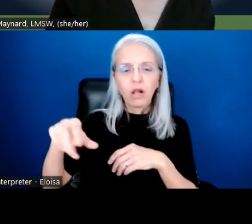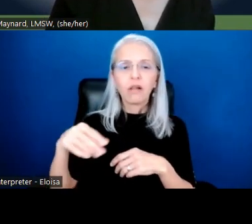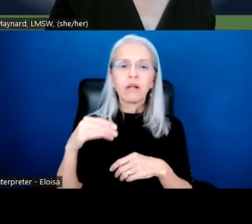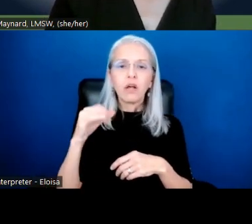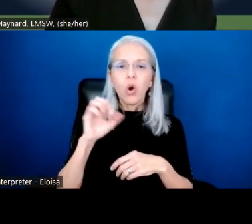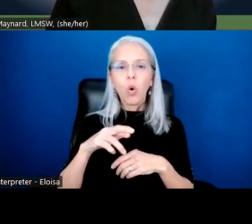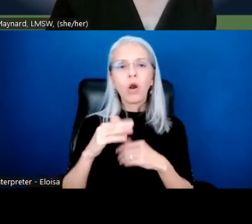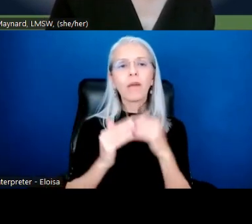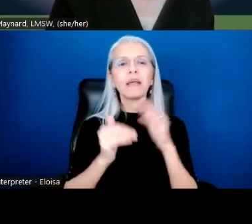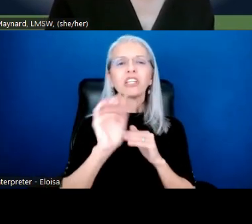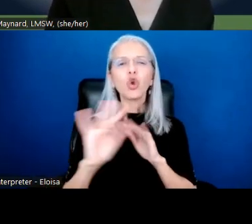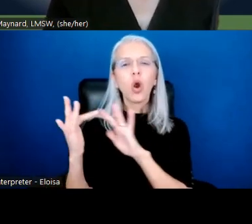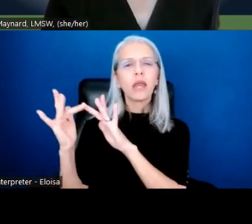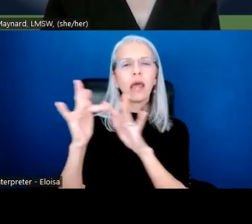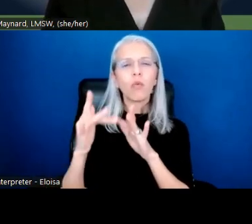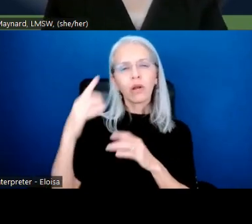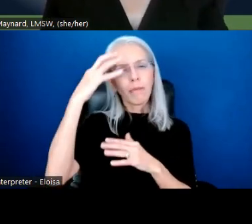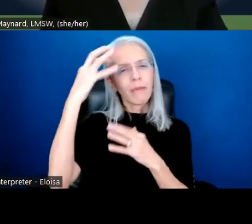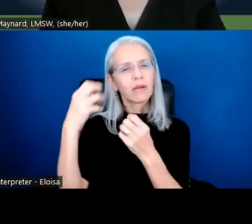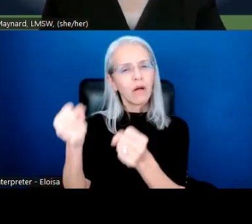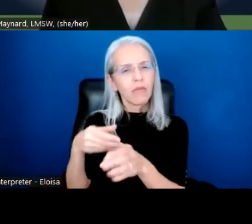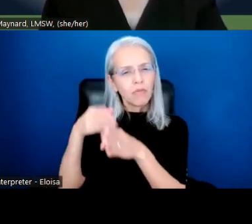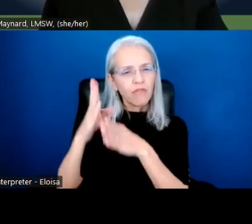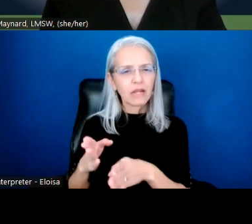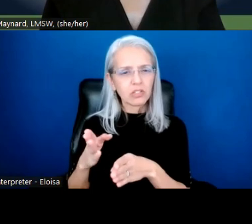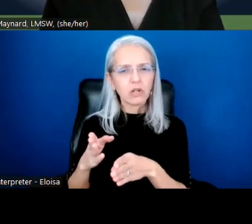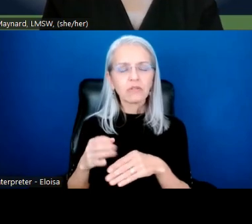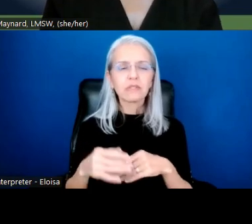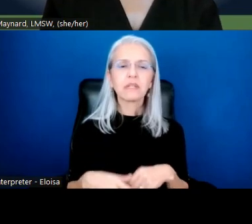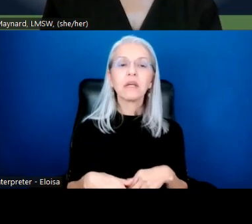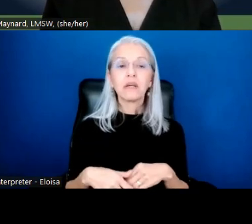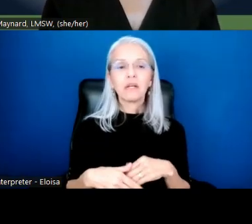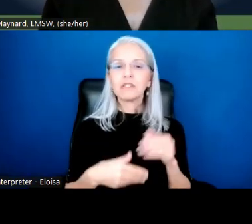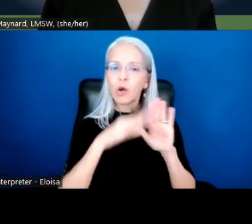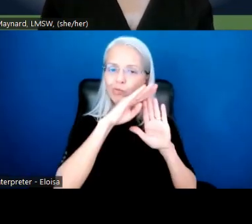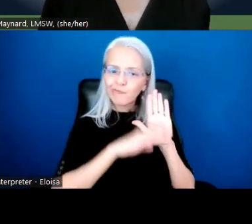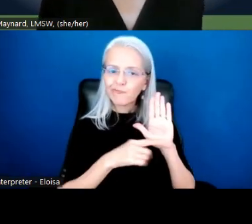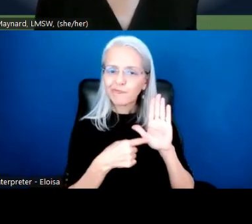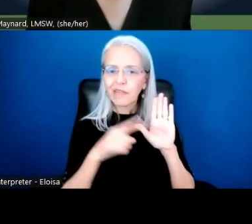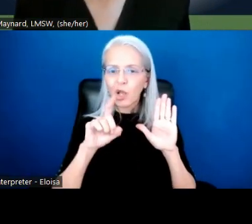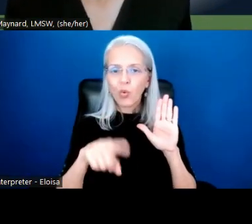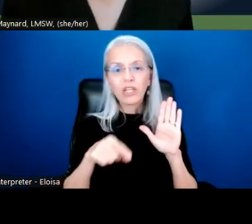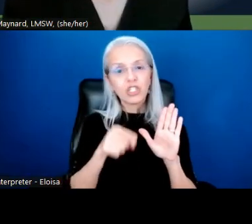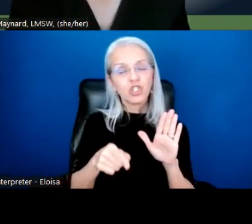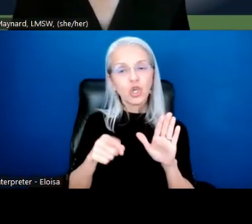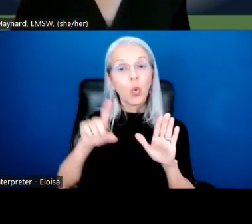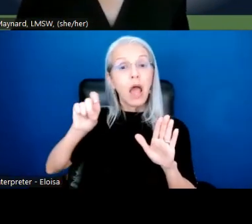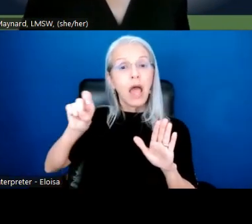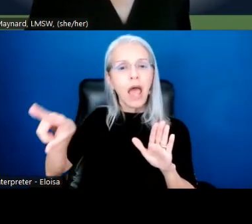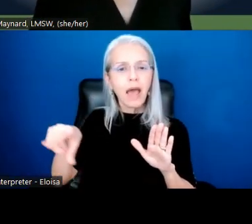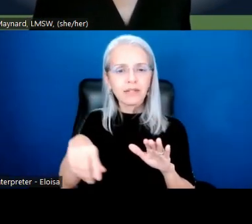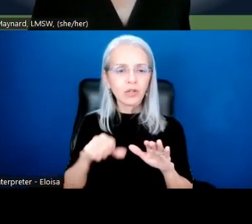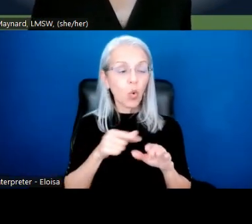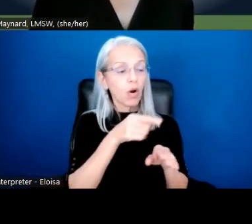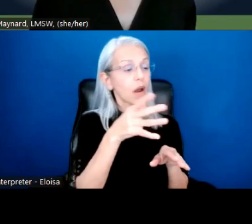building your network of mental health professionals in your practice. So here are some questions you might want to pose as well,